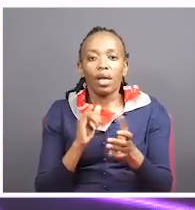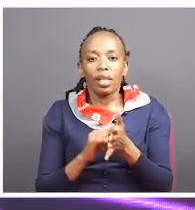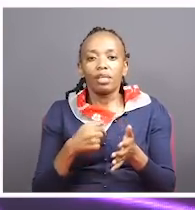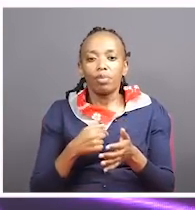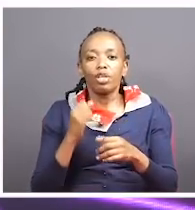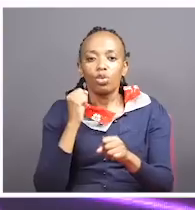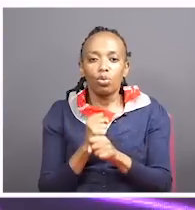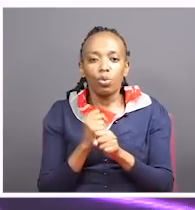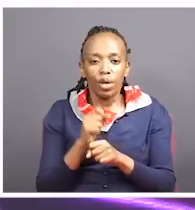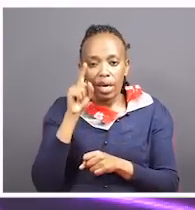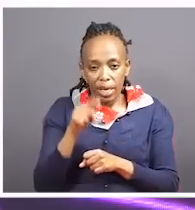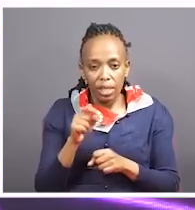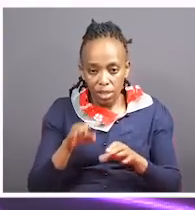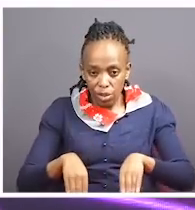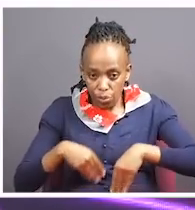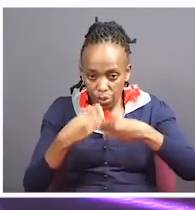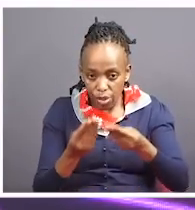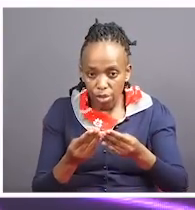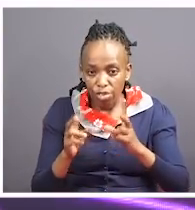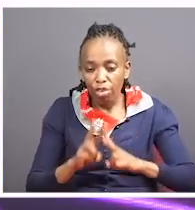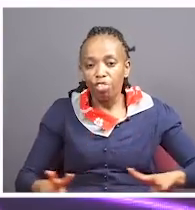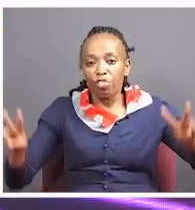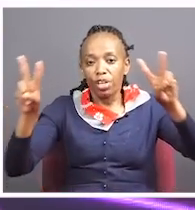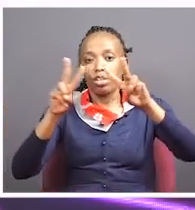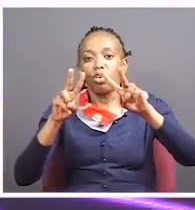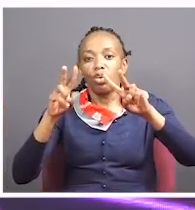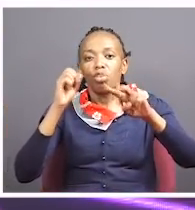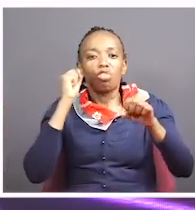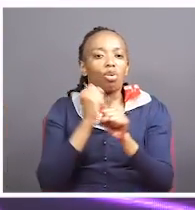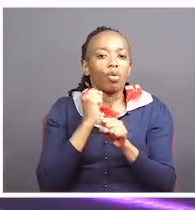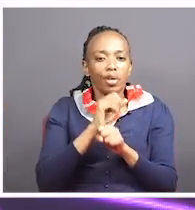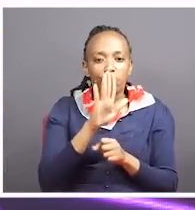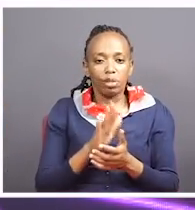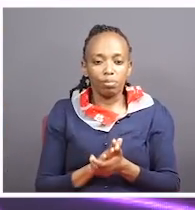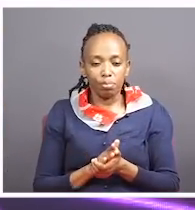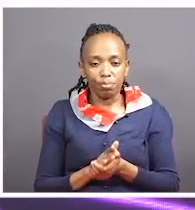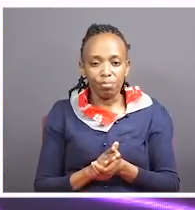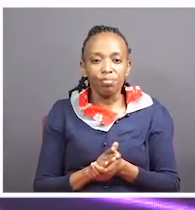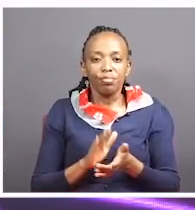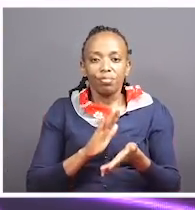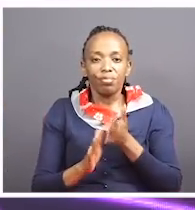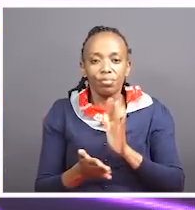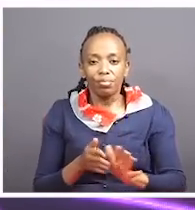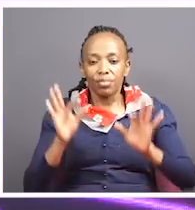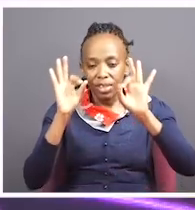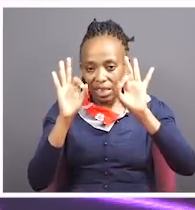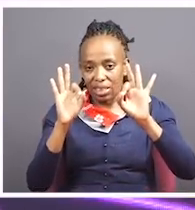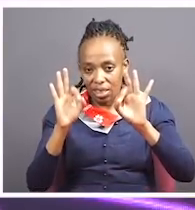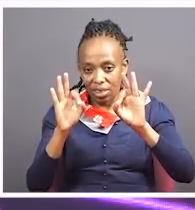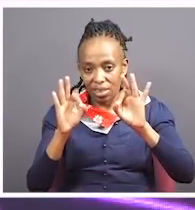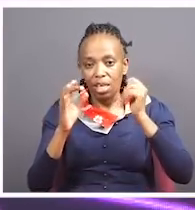that I do. I need to give them value for their money. Lack of